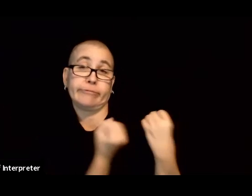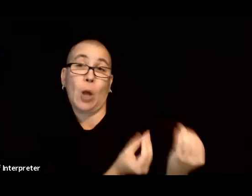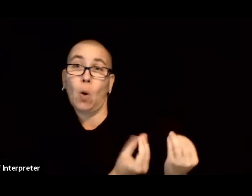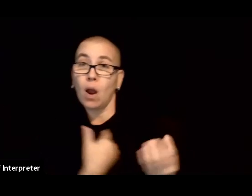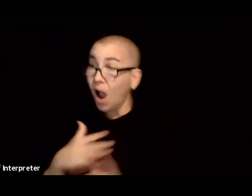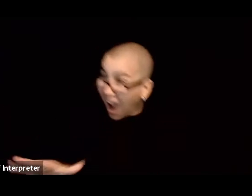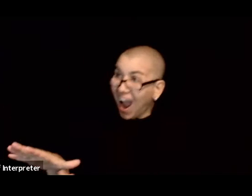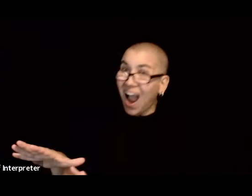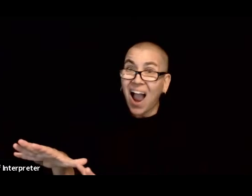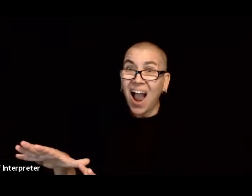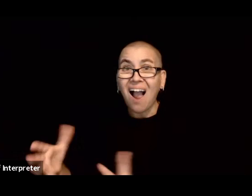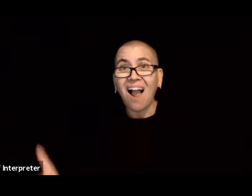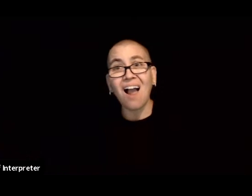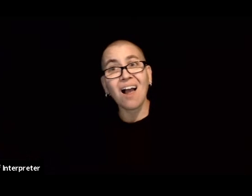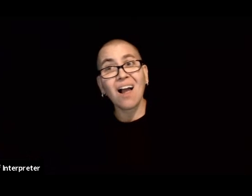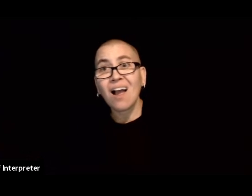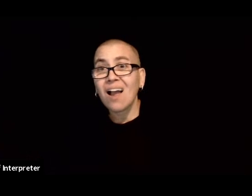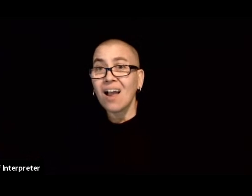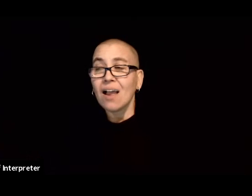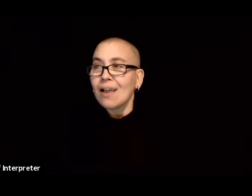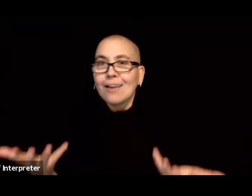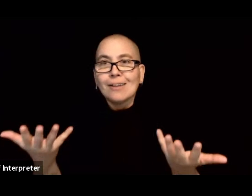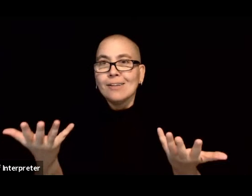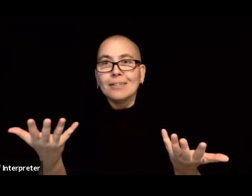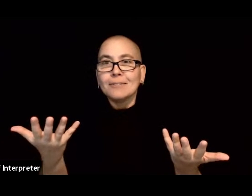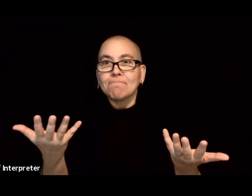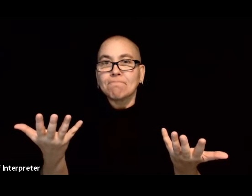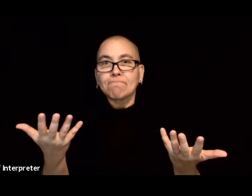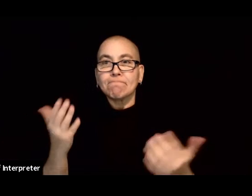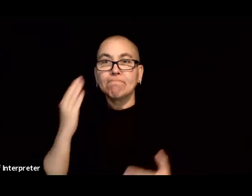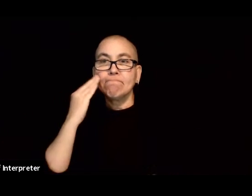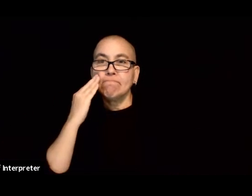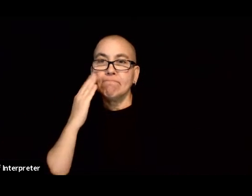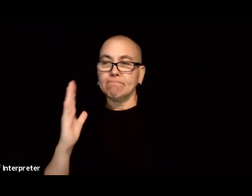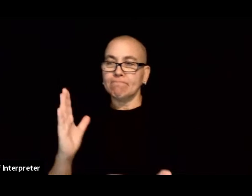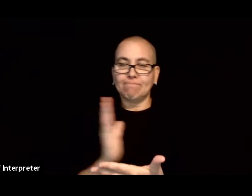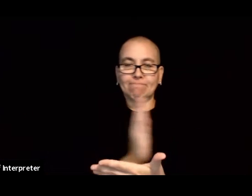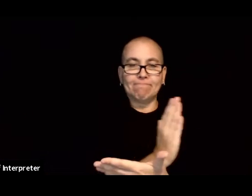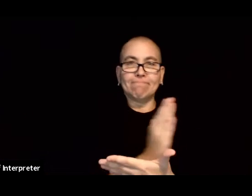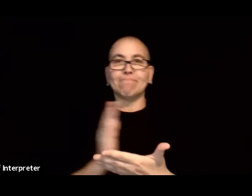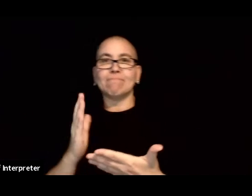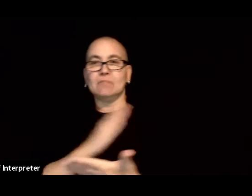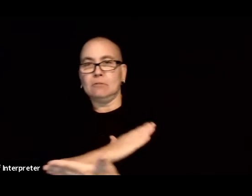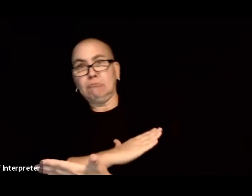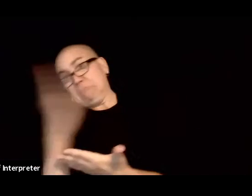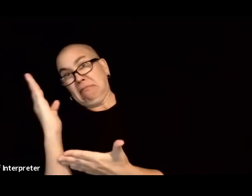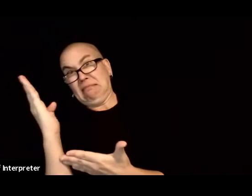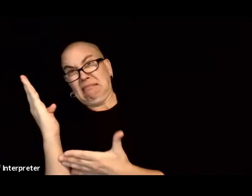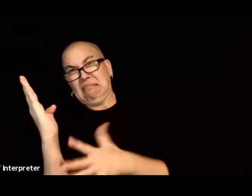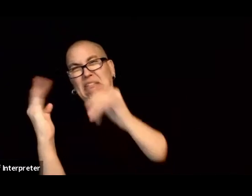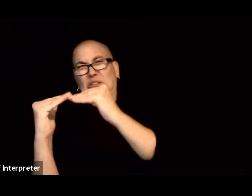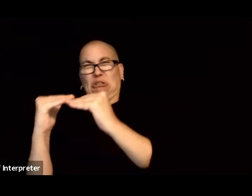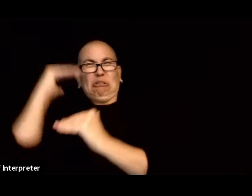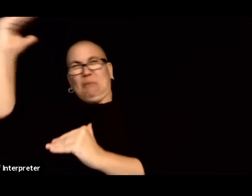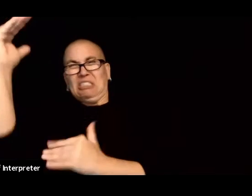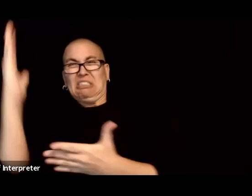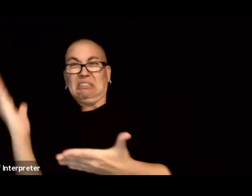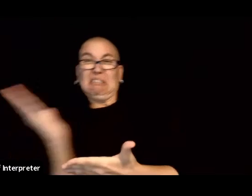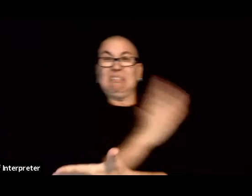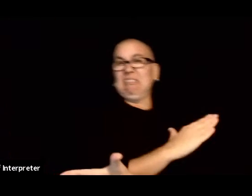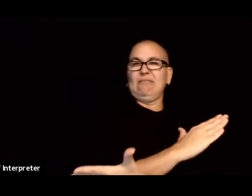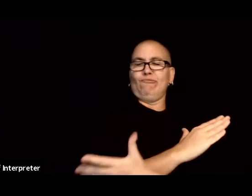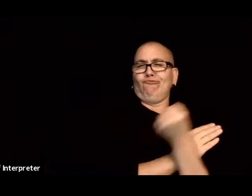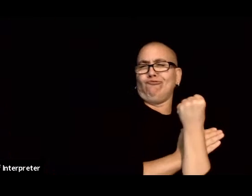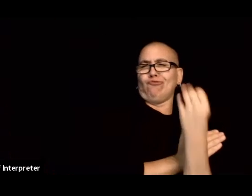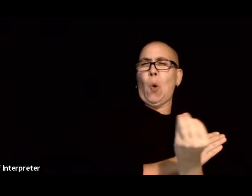about taking this seriously, that would have a huge impact on making a difference, and might not be as